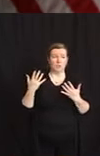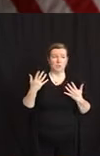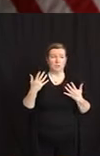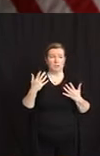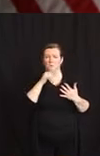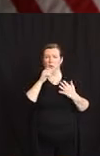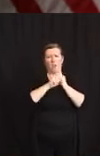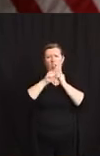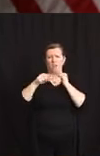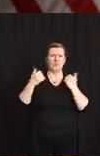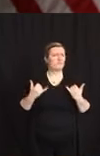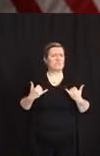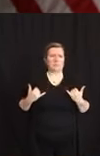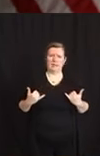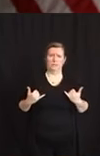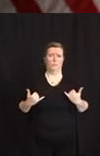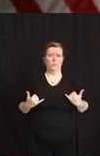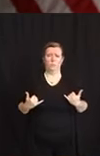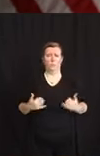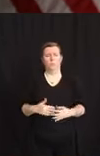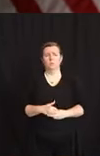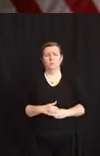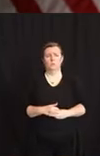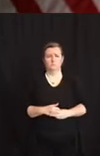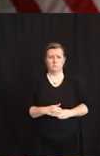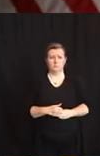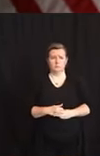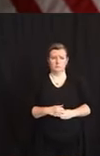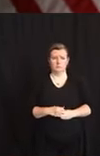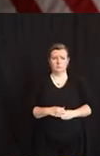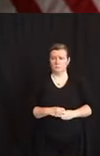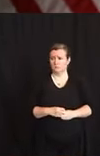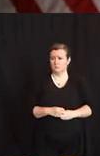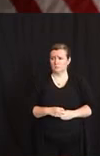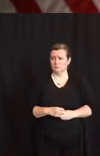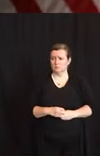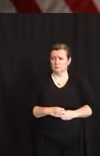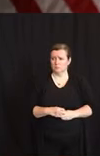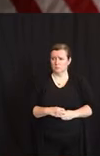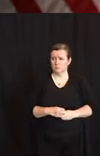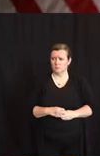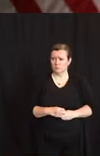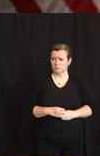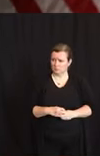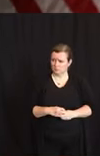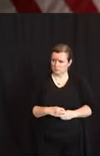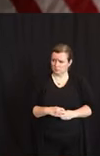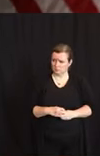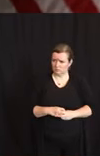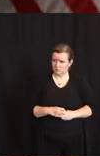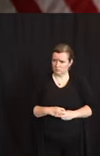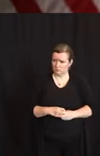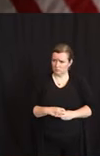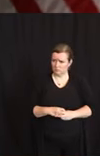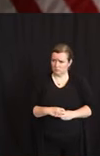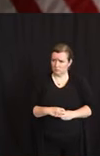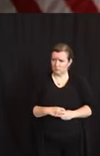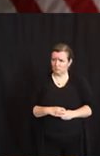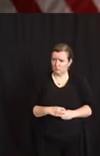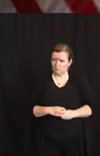question is two things. One is we need to bring everybody along. We've said that many times. It isn't enough to crack the back of this. Putting